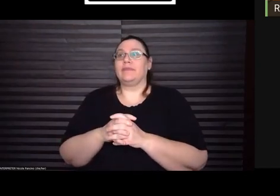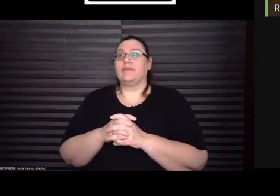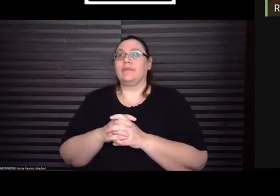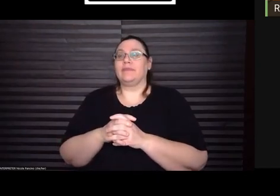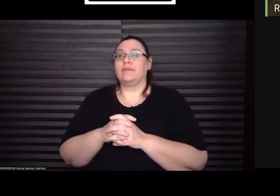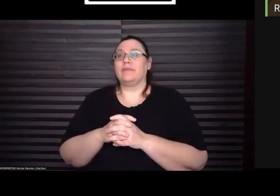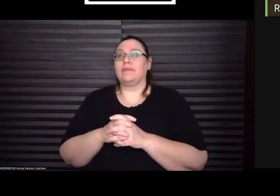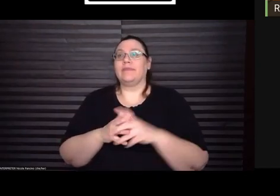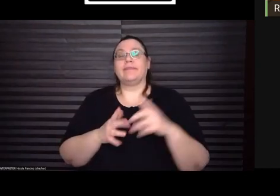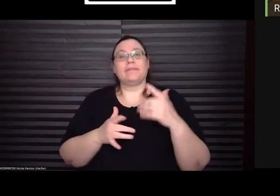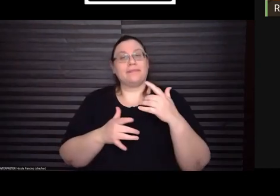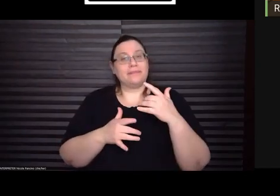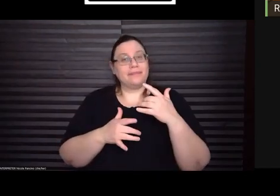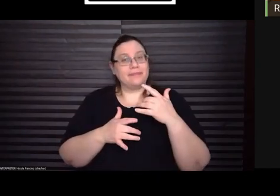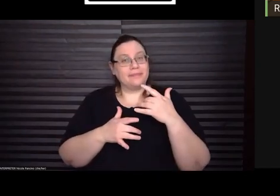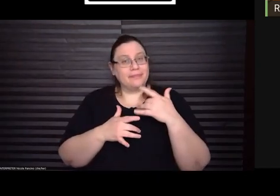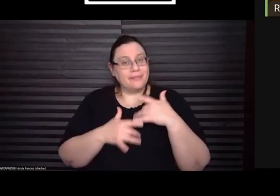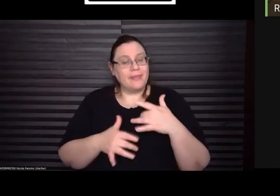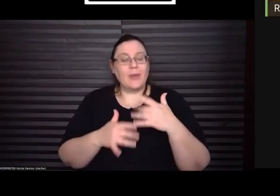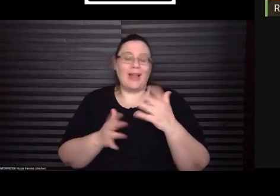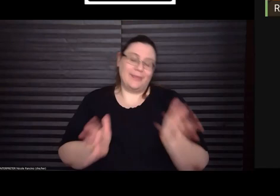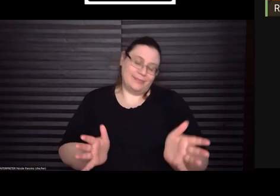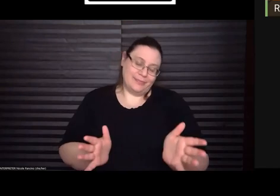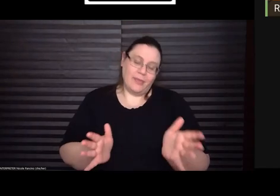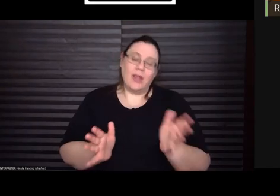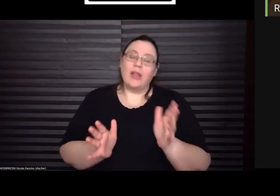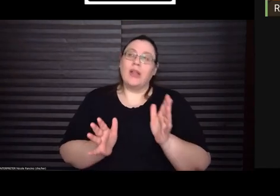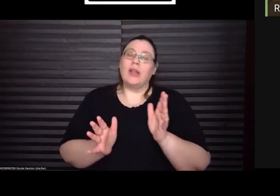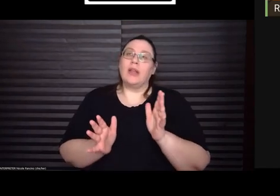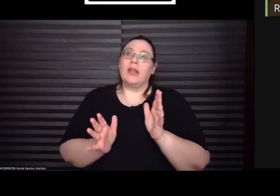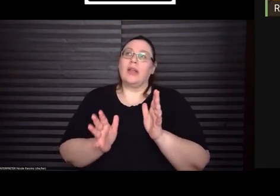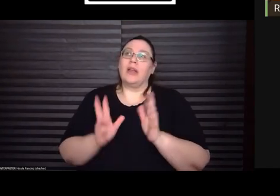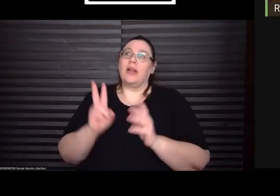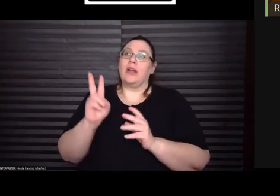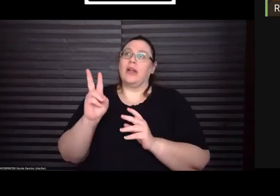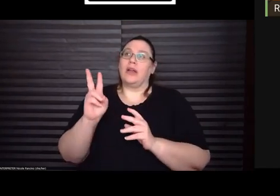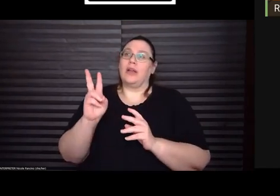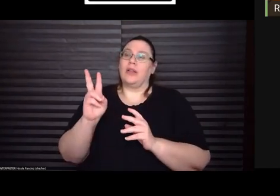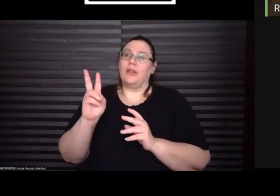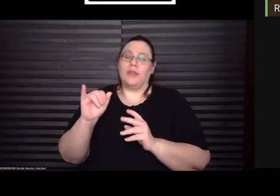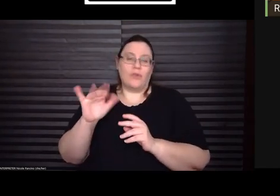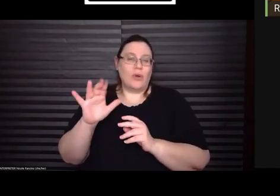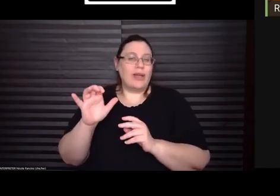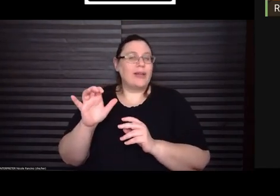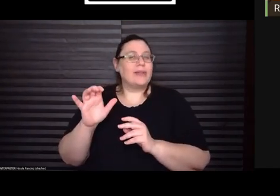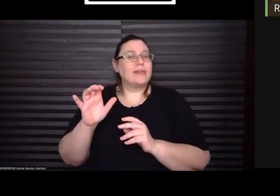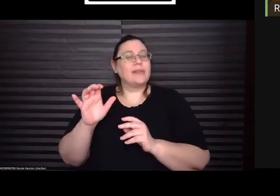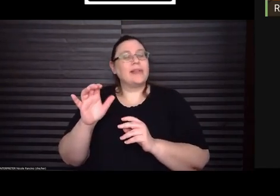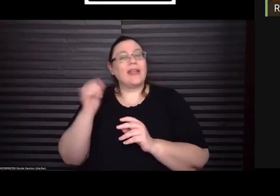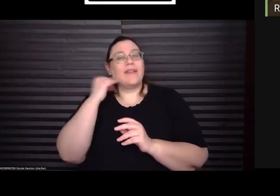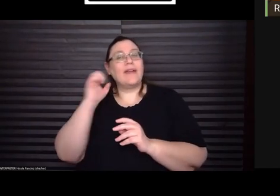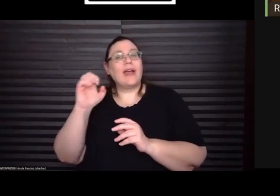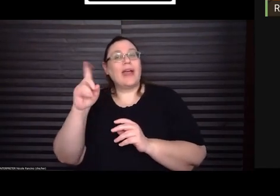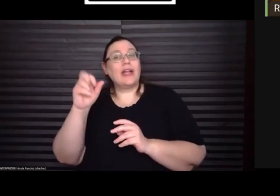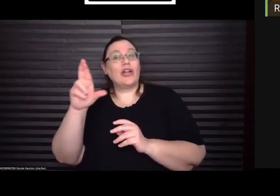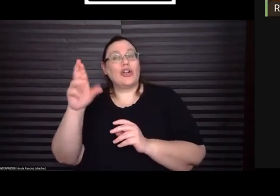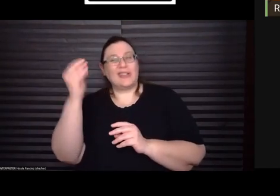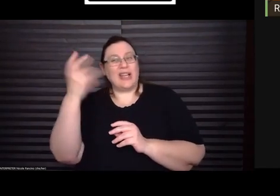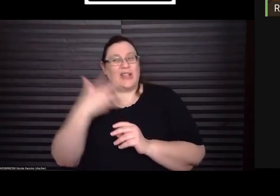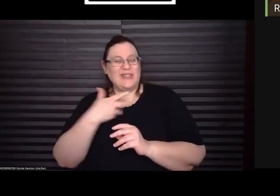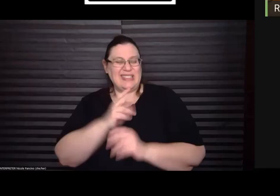it's usually a problem of, well, it's the voice that, you know, I get a note from the editor. It's